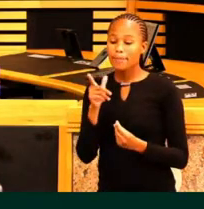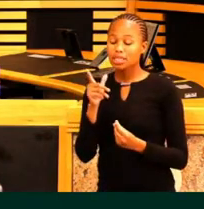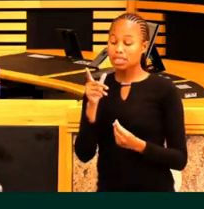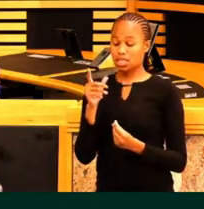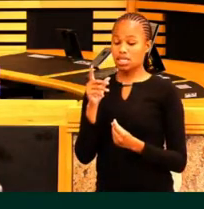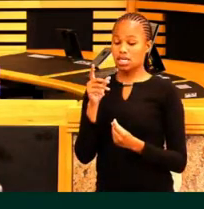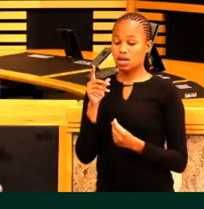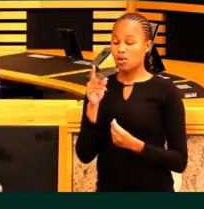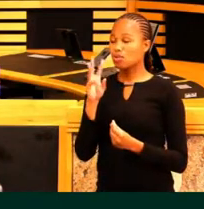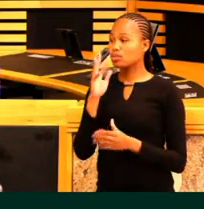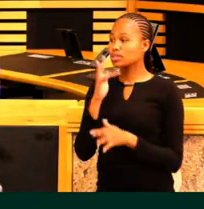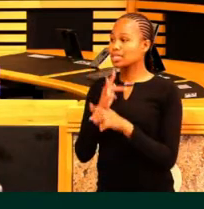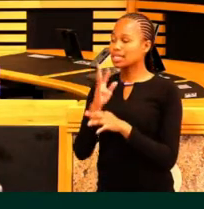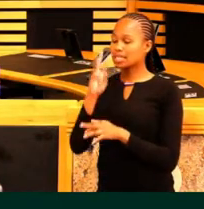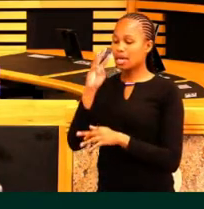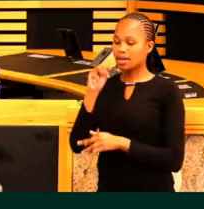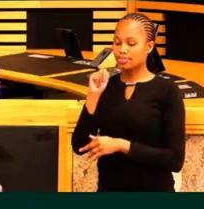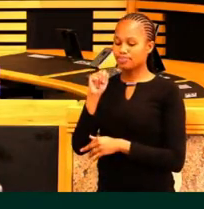um